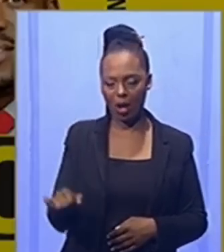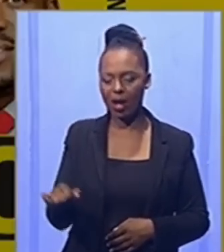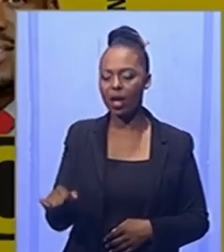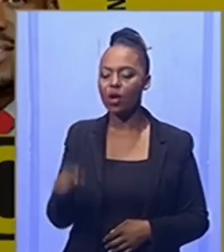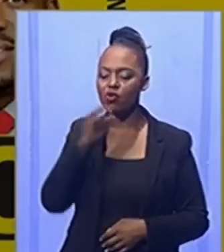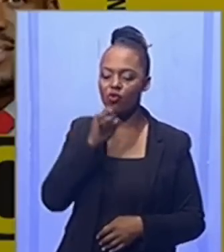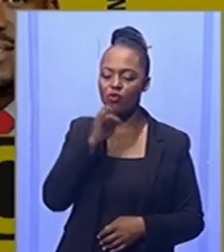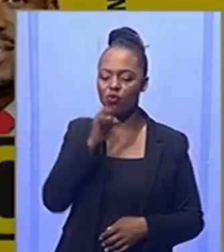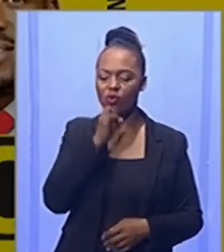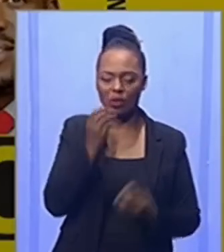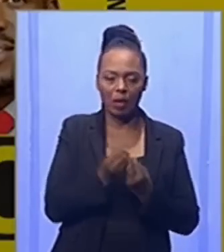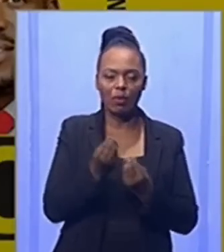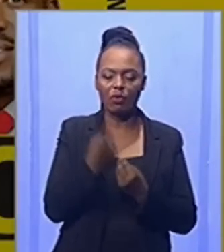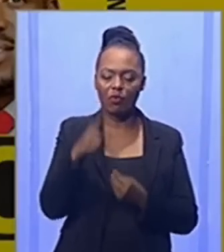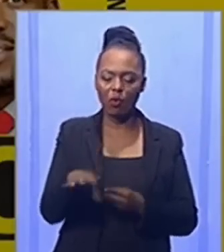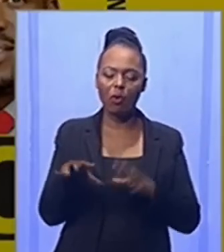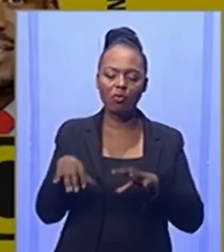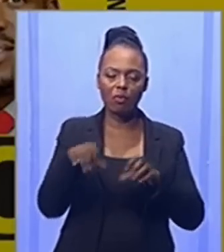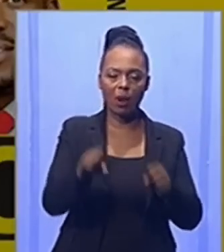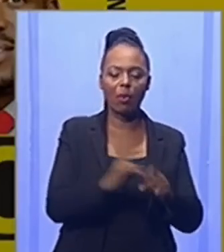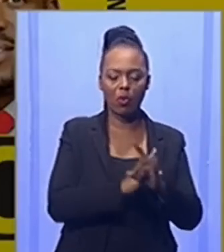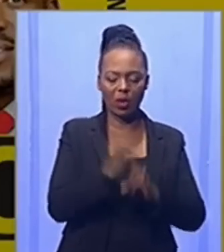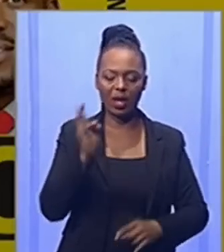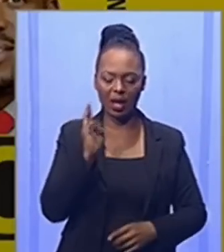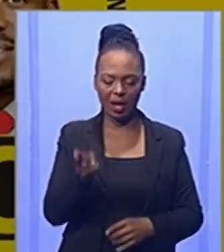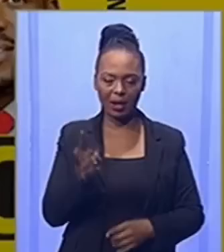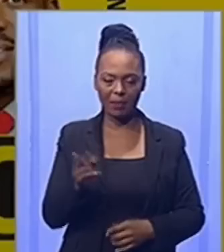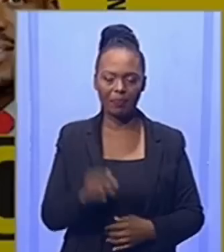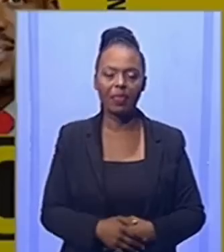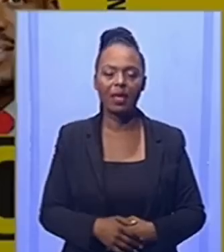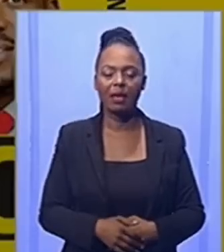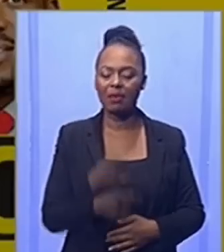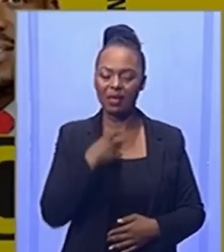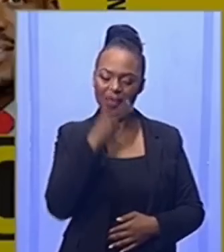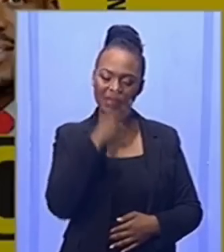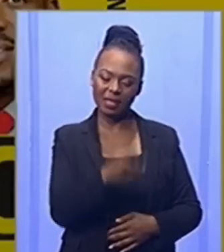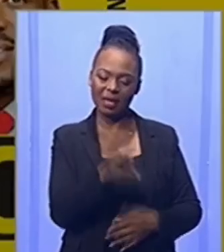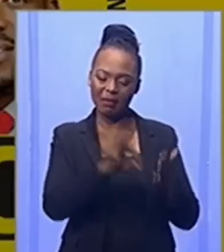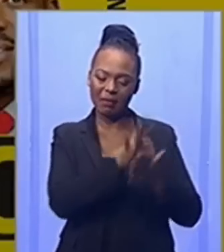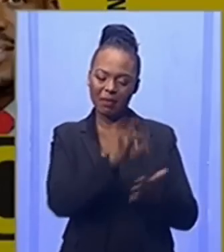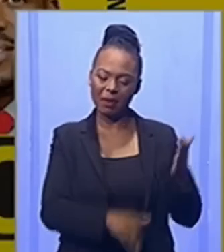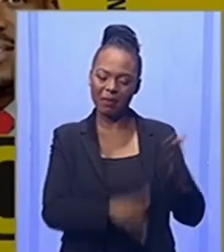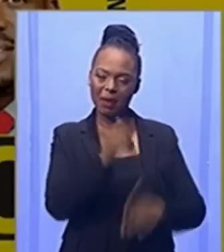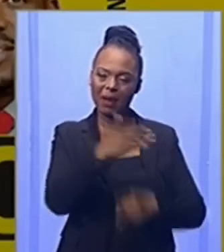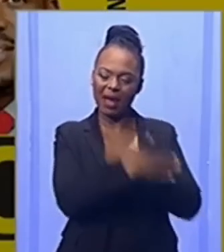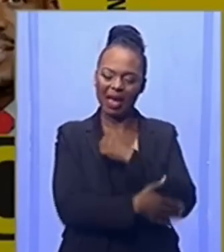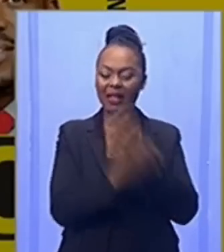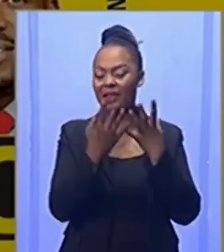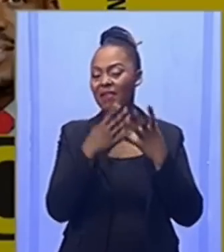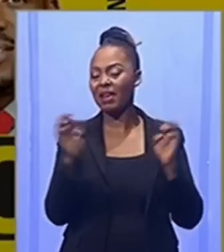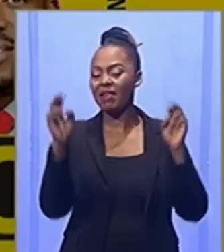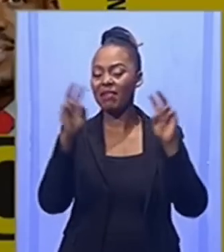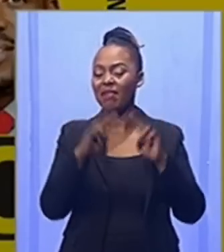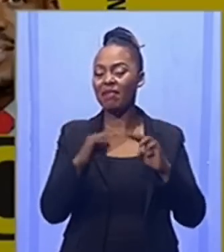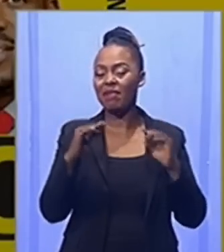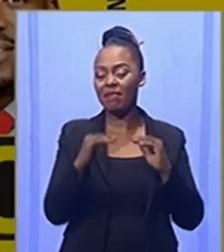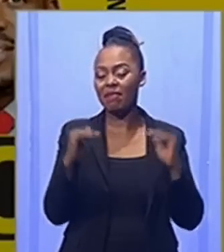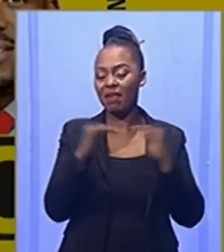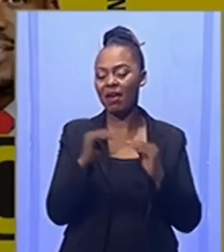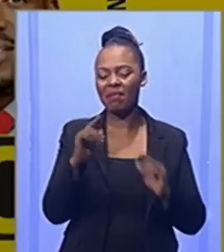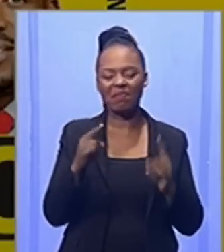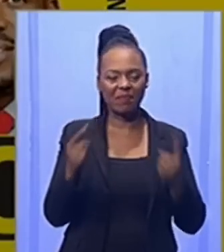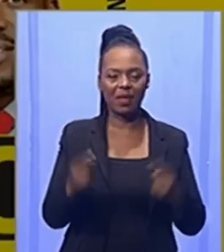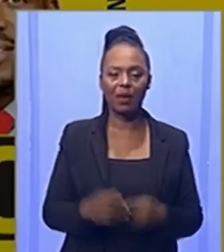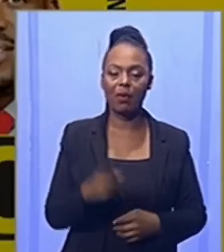tlhopa dikgetho ga ke bone dikgetho tsa naga ya Zimbabwe e ka tsoga e bile tsa bolokoloi ka lebaka la gore party e bushabe kwa